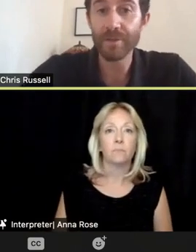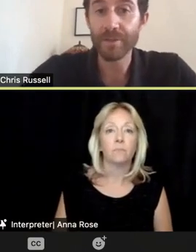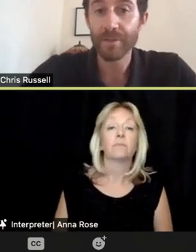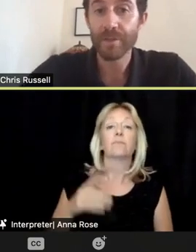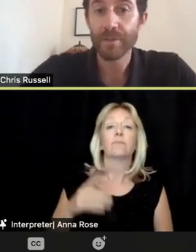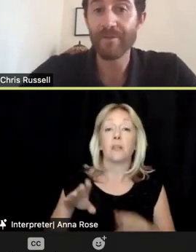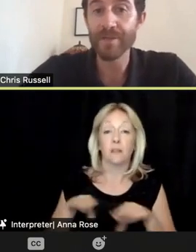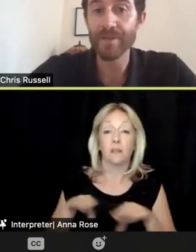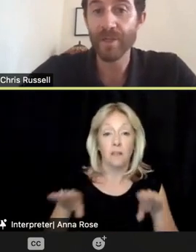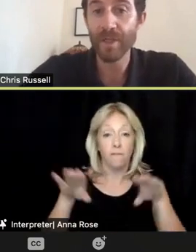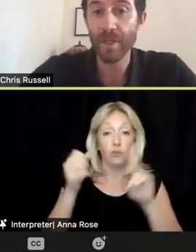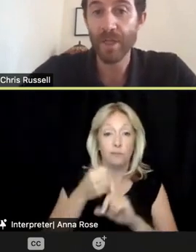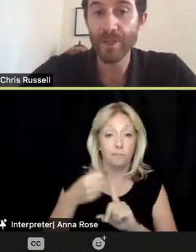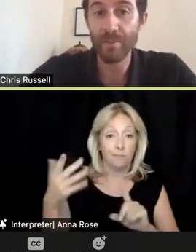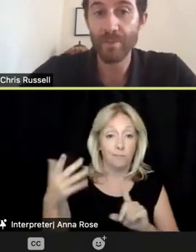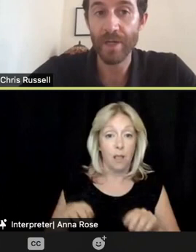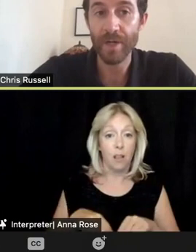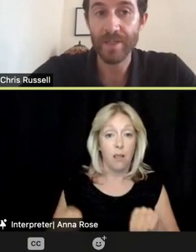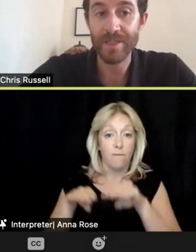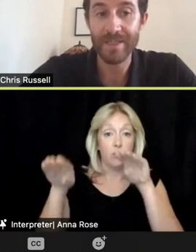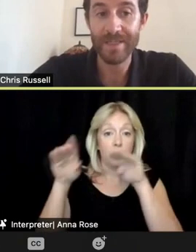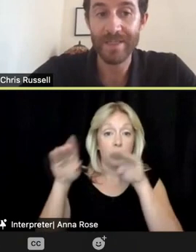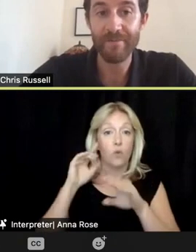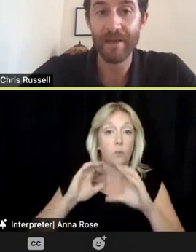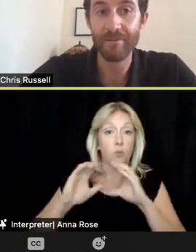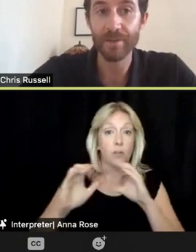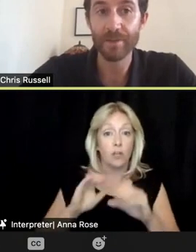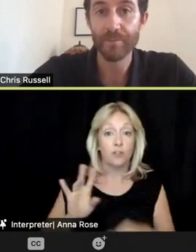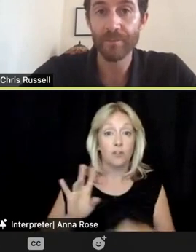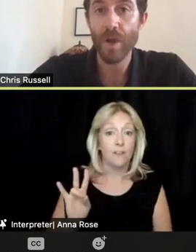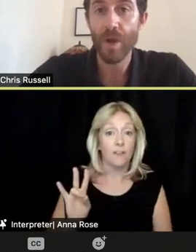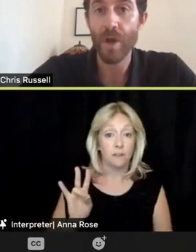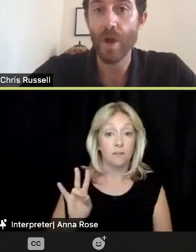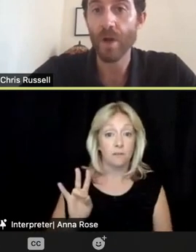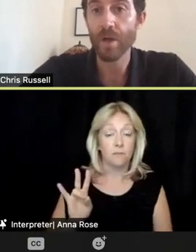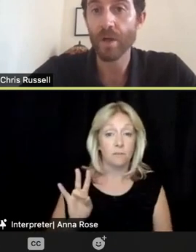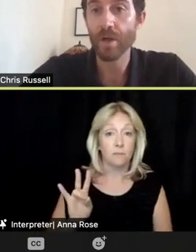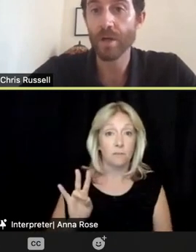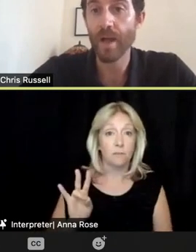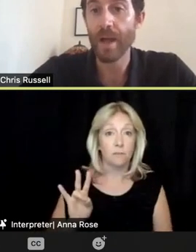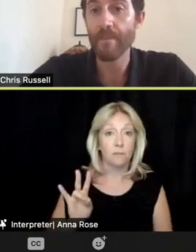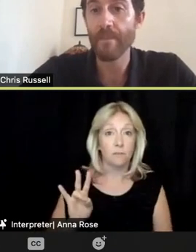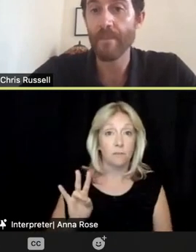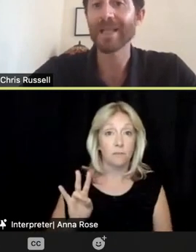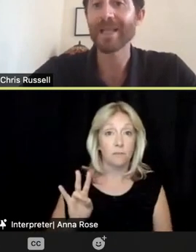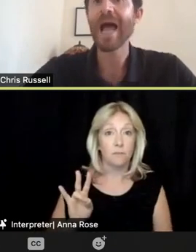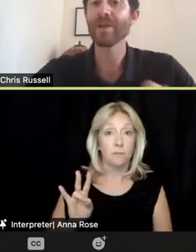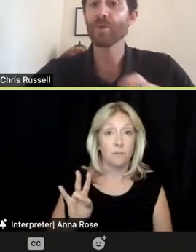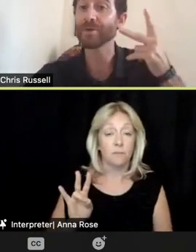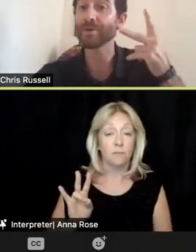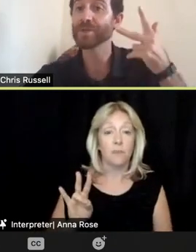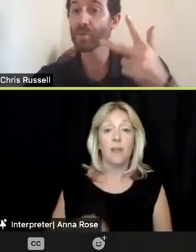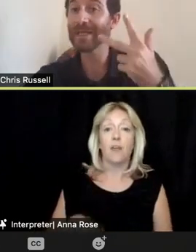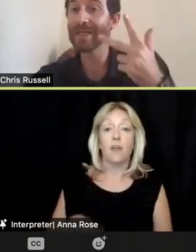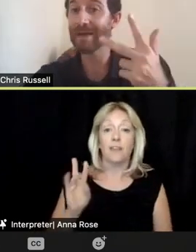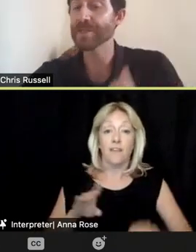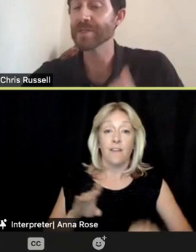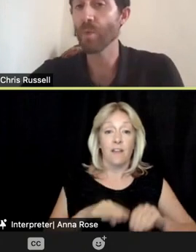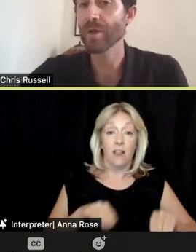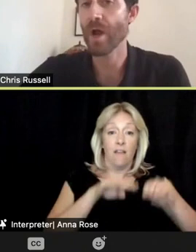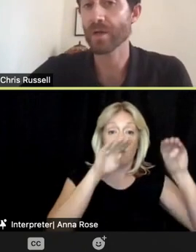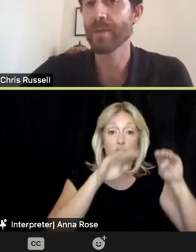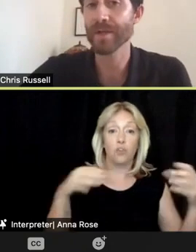these levels, the levels of the communication matrix. These 7 levels are aligned with those